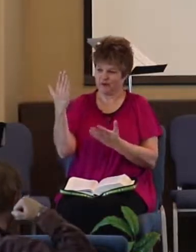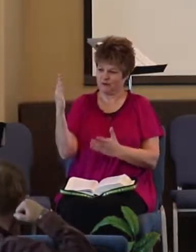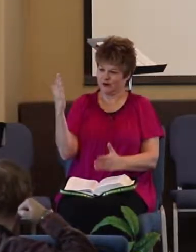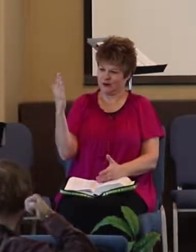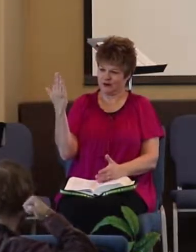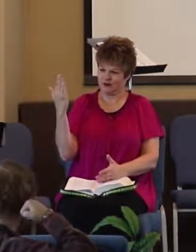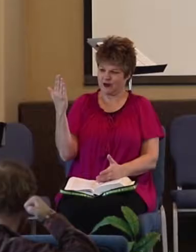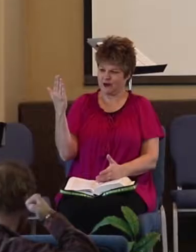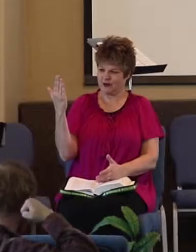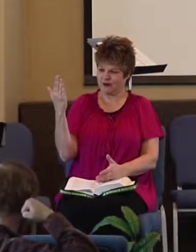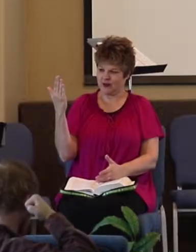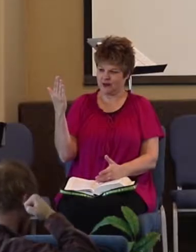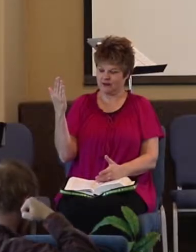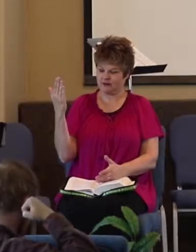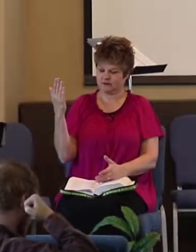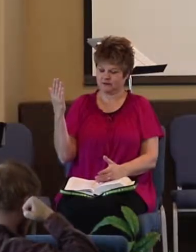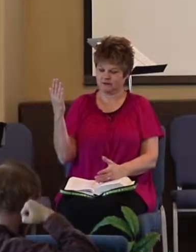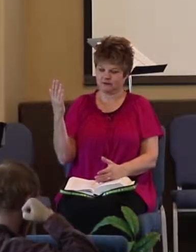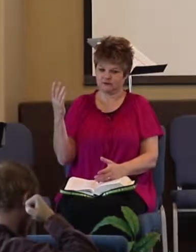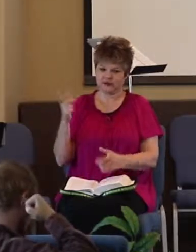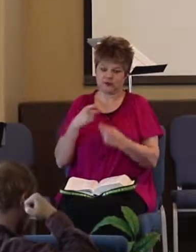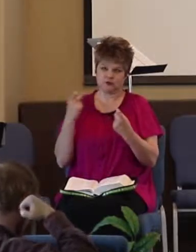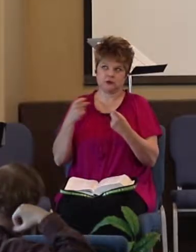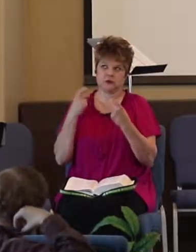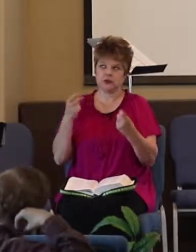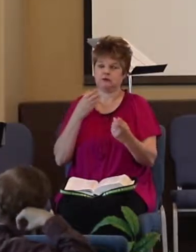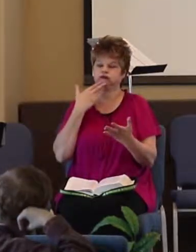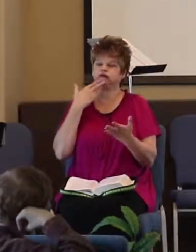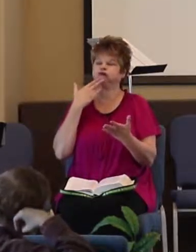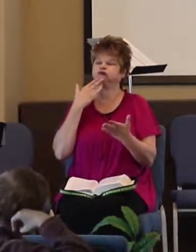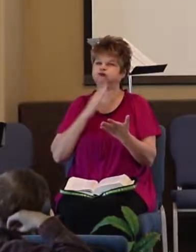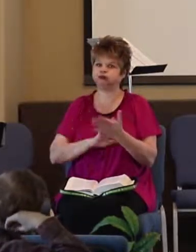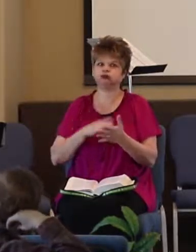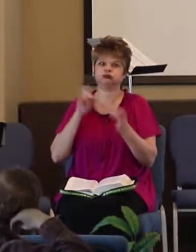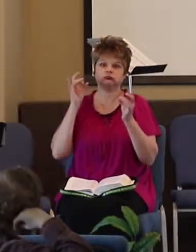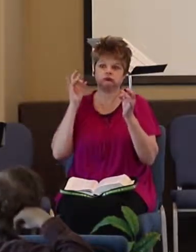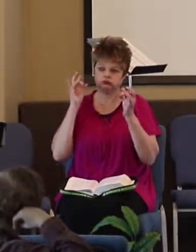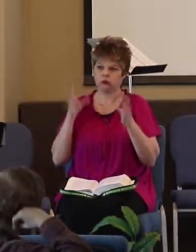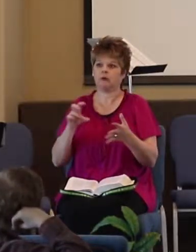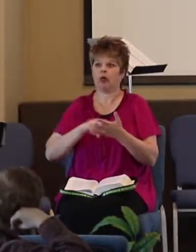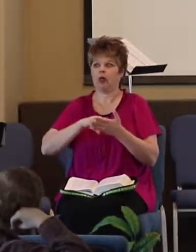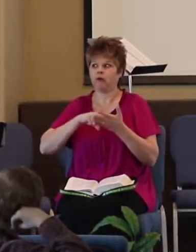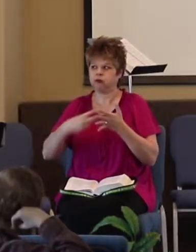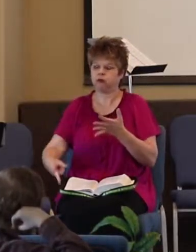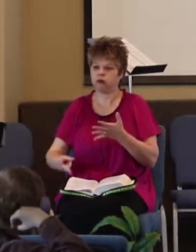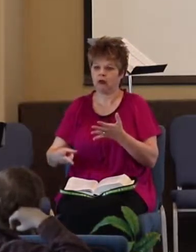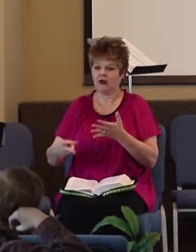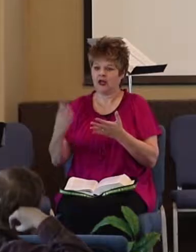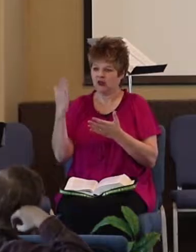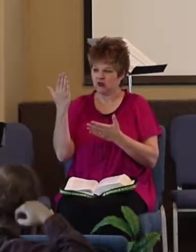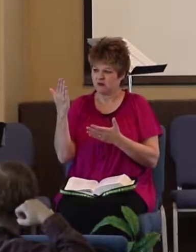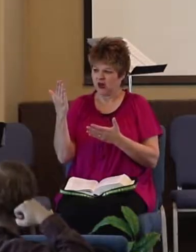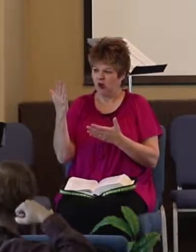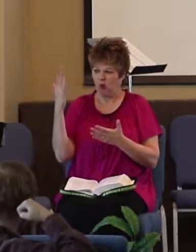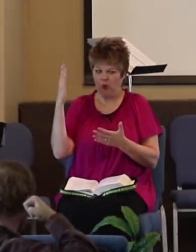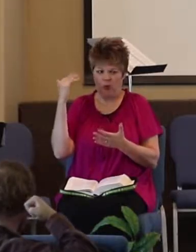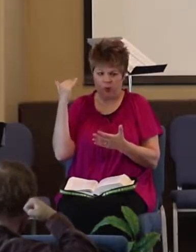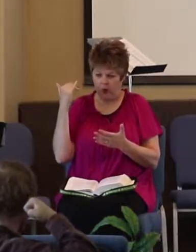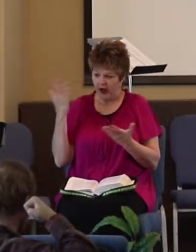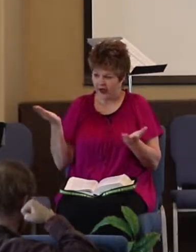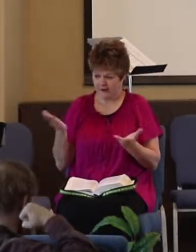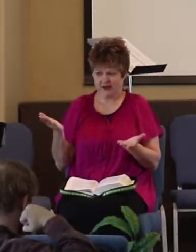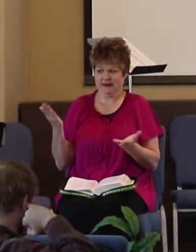you've totally blown it, you've sinned worse than you've ever sinned before, and you looked in the mirror and said, "God, why am I